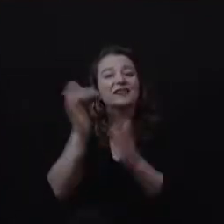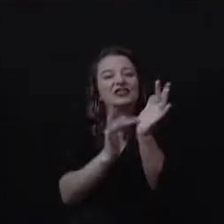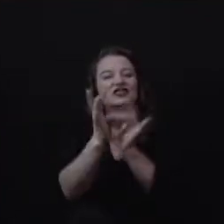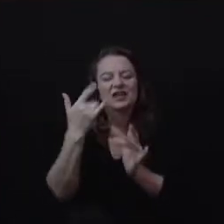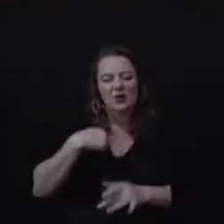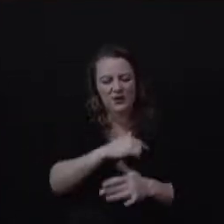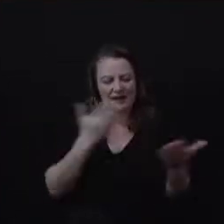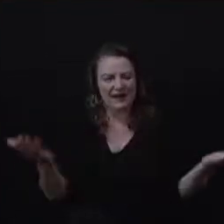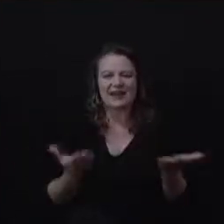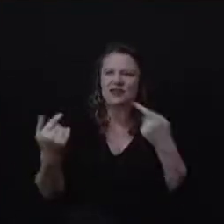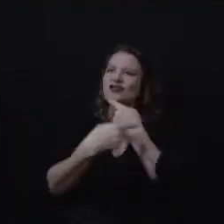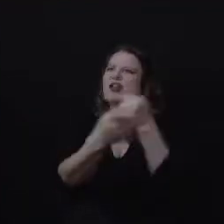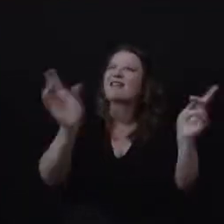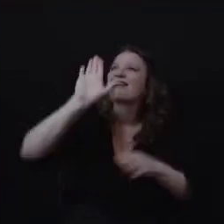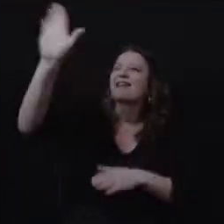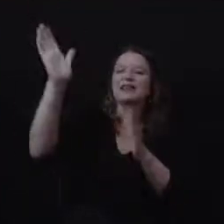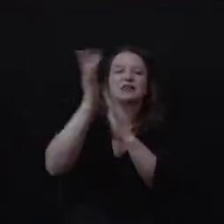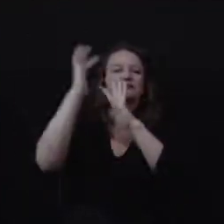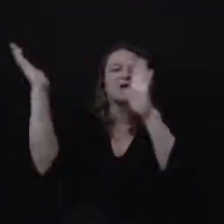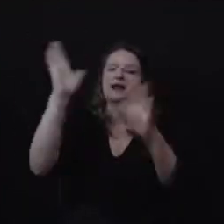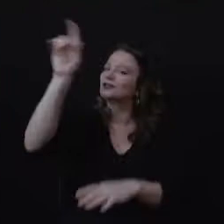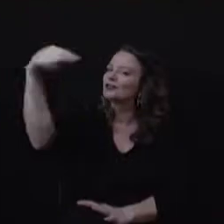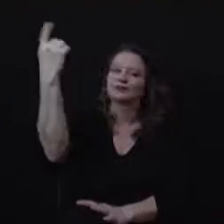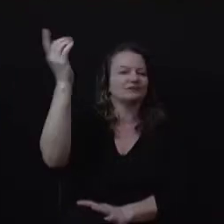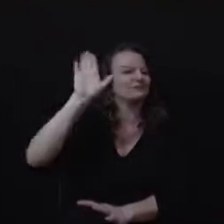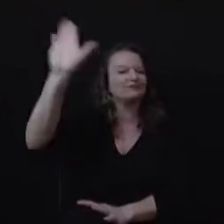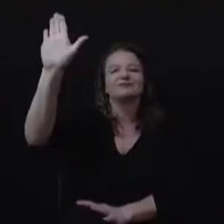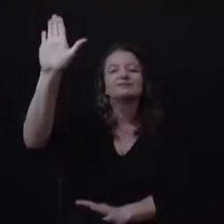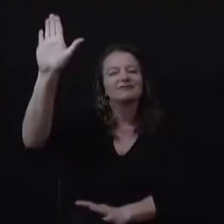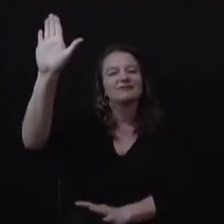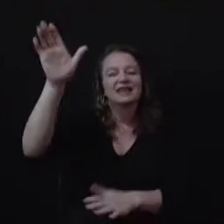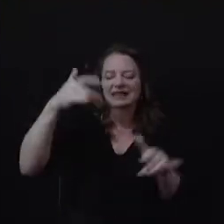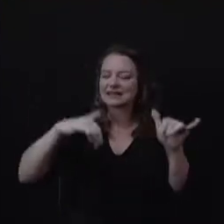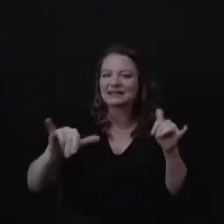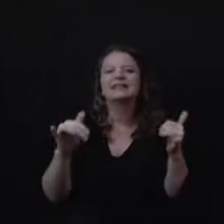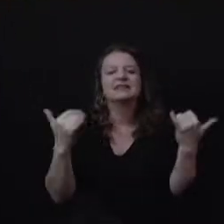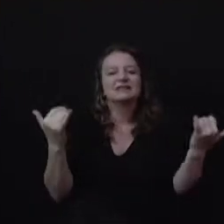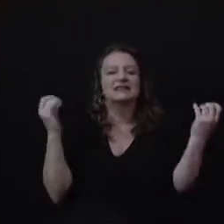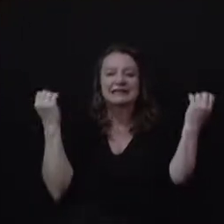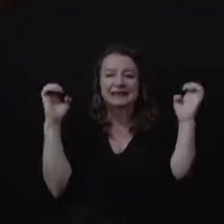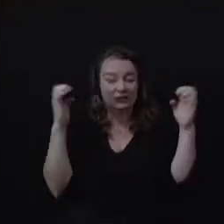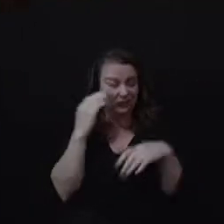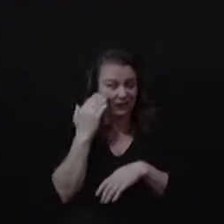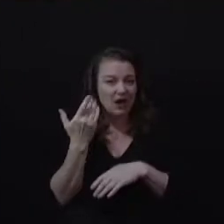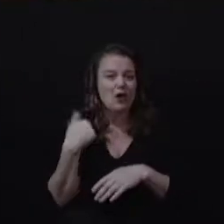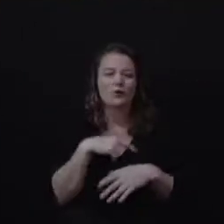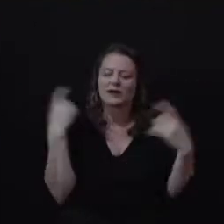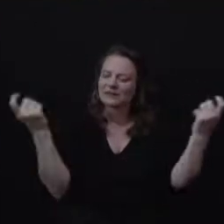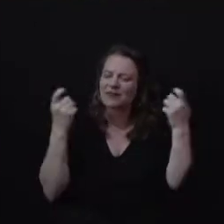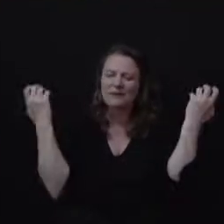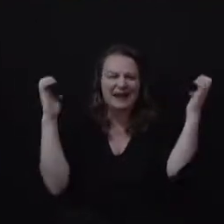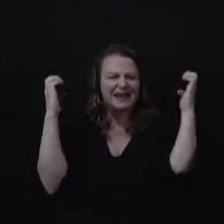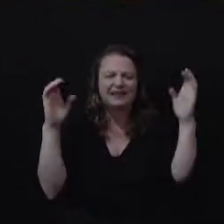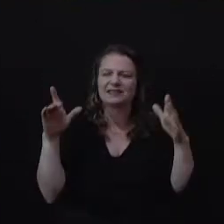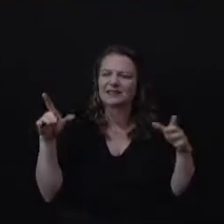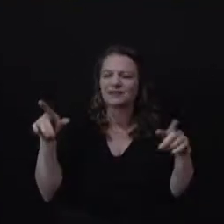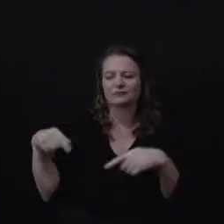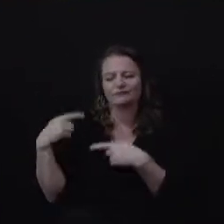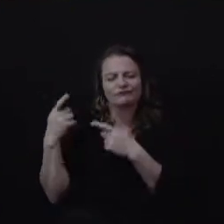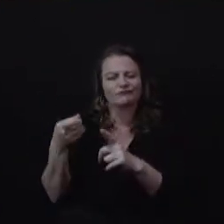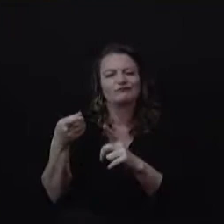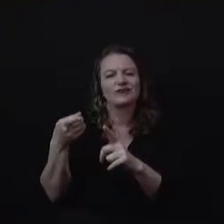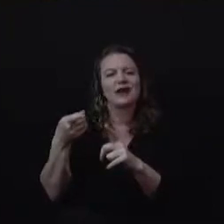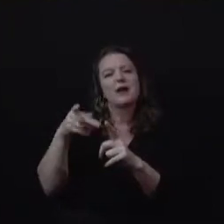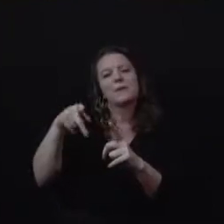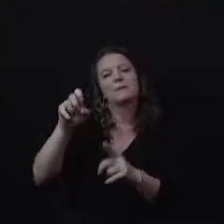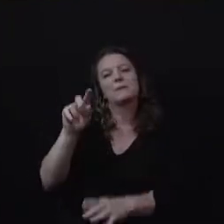are here to declare His praise and His praise alone. It is still the season of Easter, if you didn't know. We celebrate Easter all the way through Pentecost, and so we